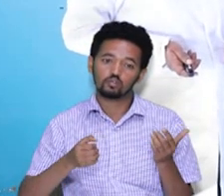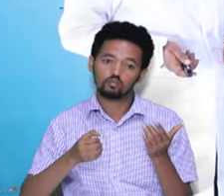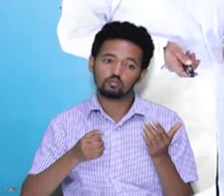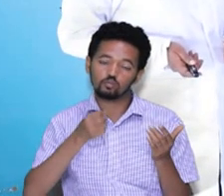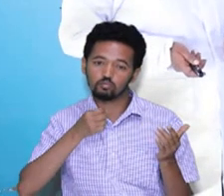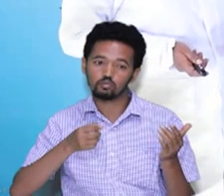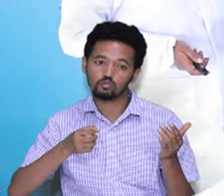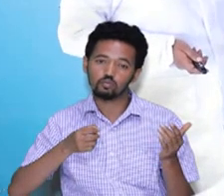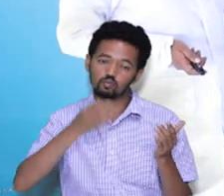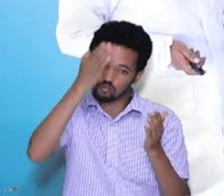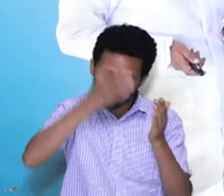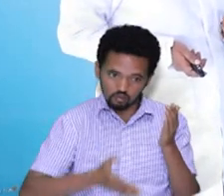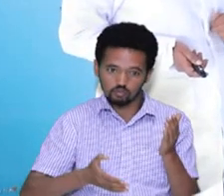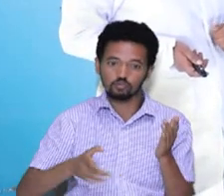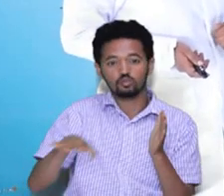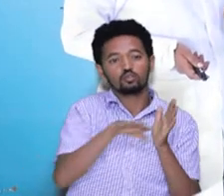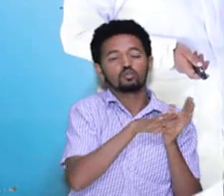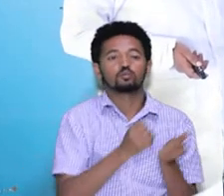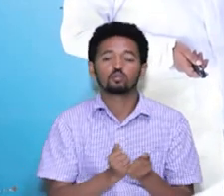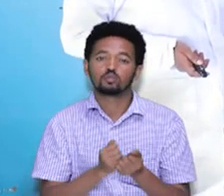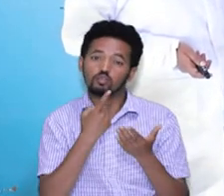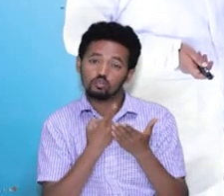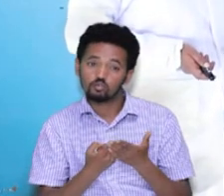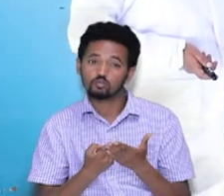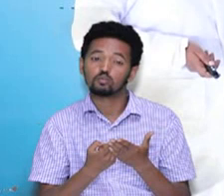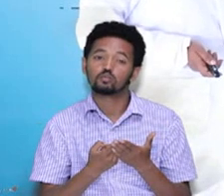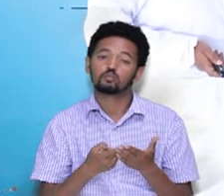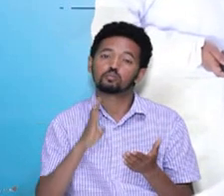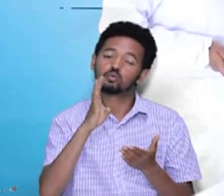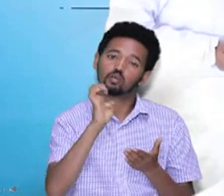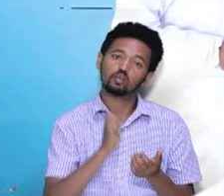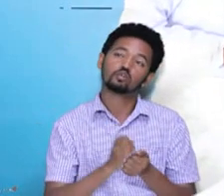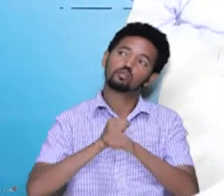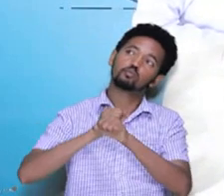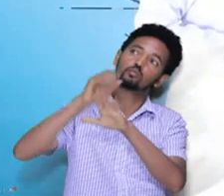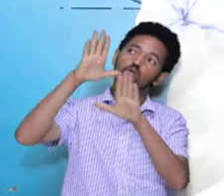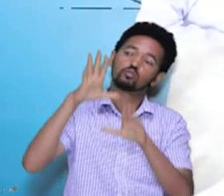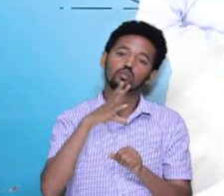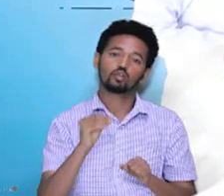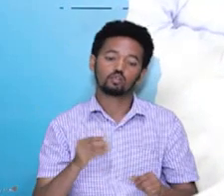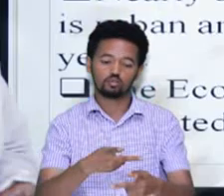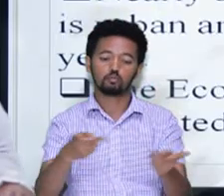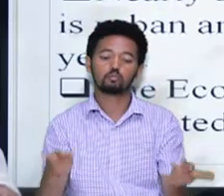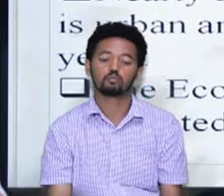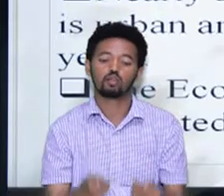climate. The region topography is dominated by mountain and plains.